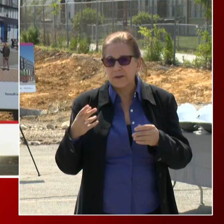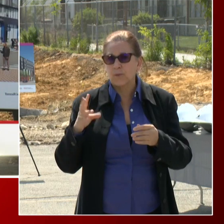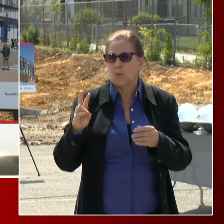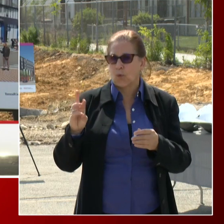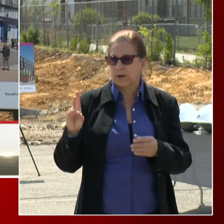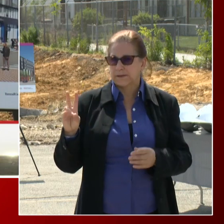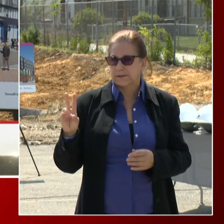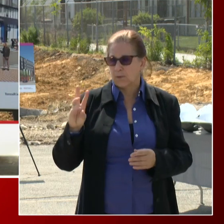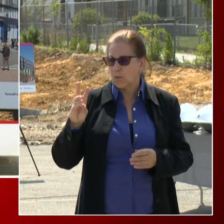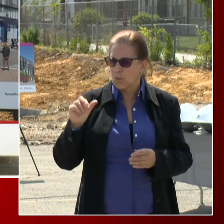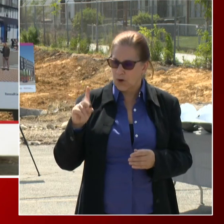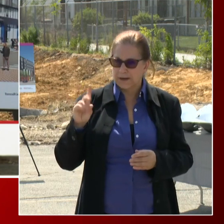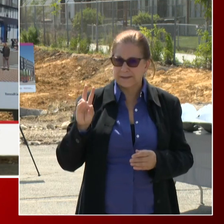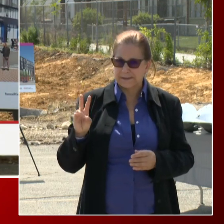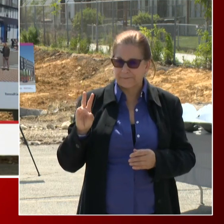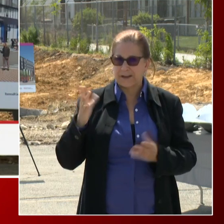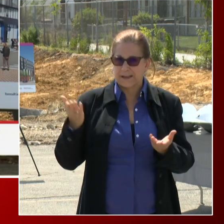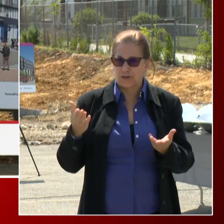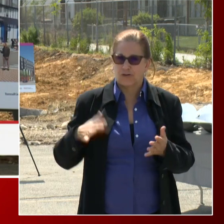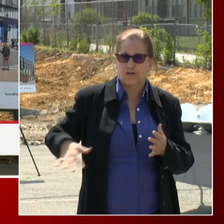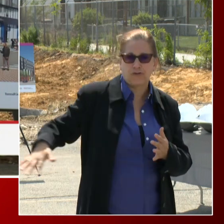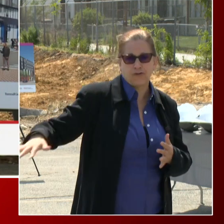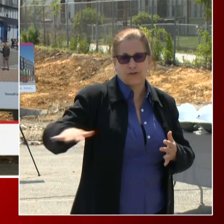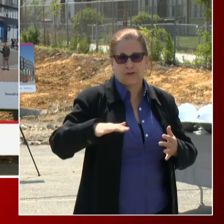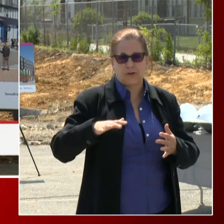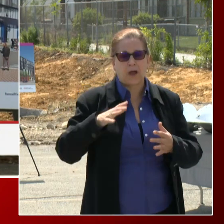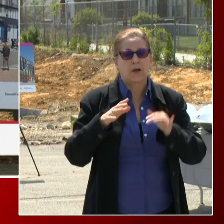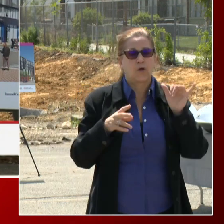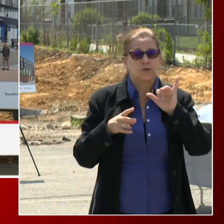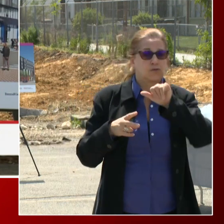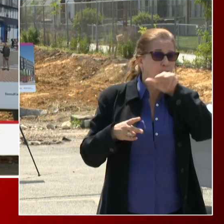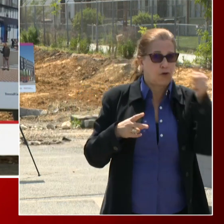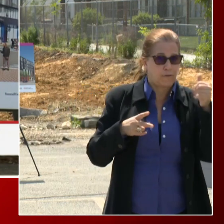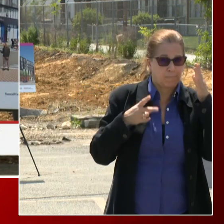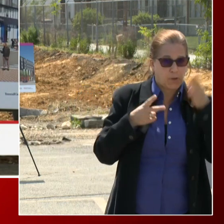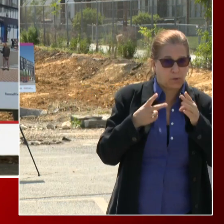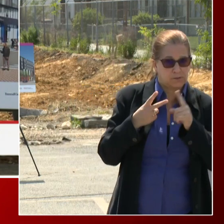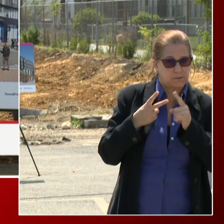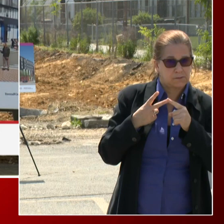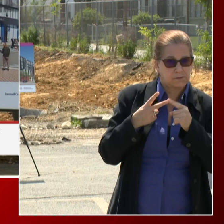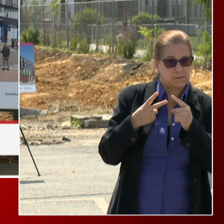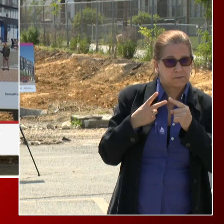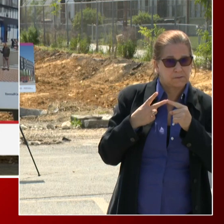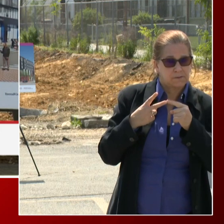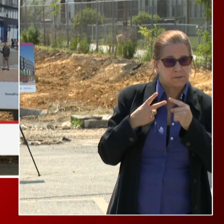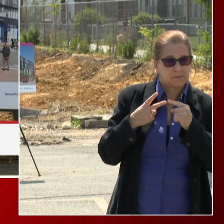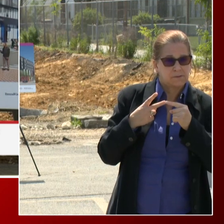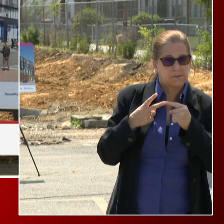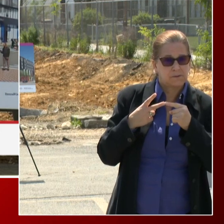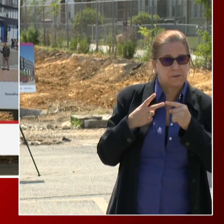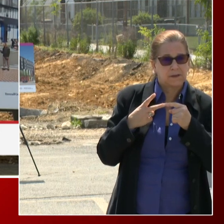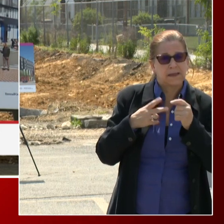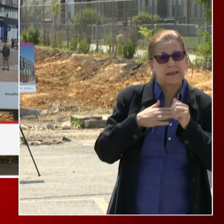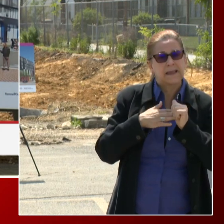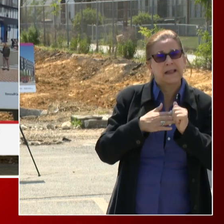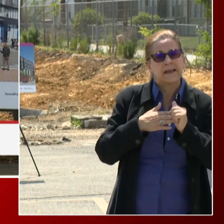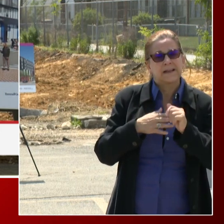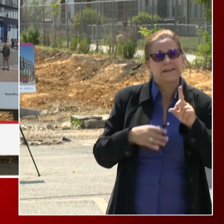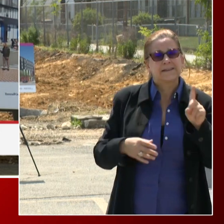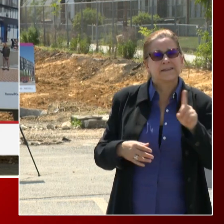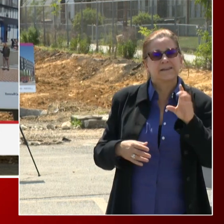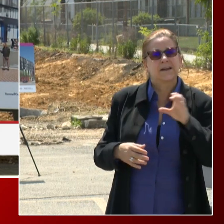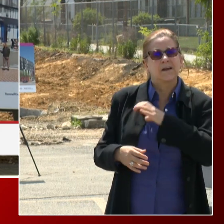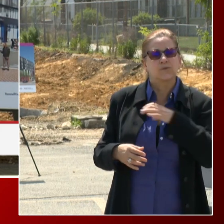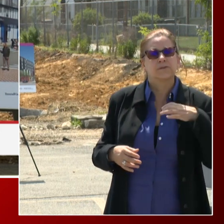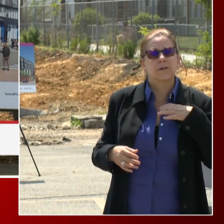city is also a major focus as he chairs the council's health committee. I am